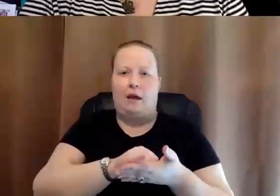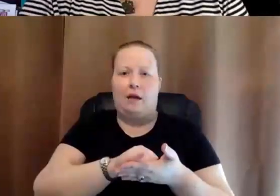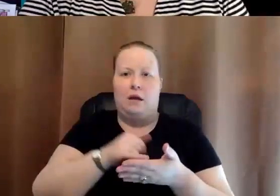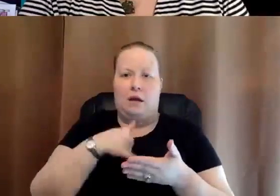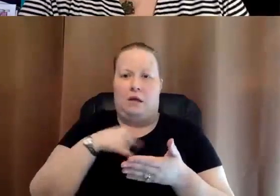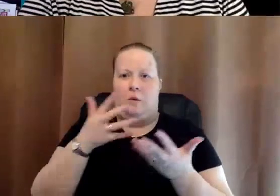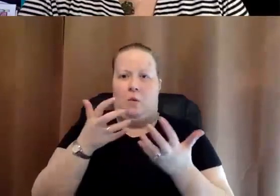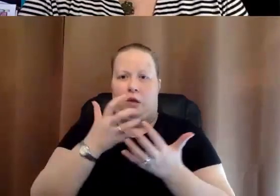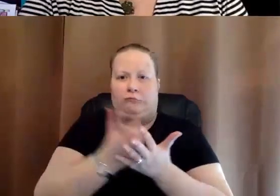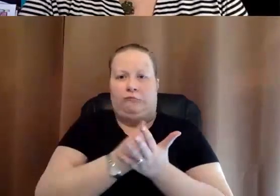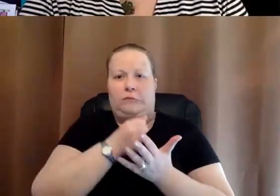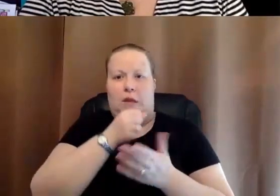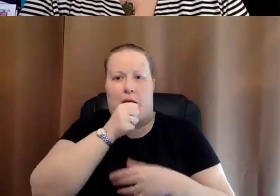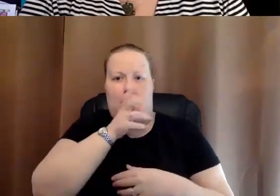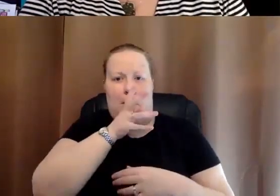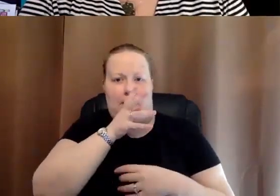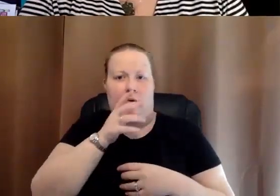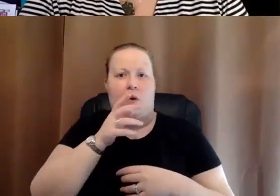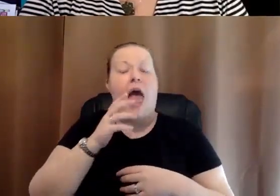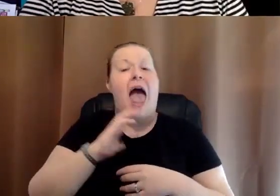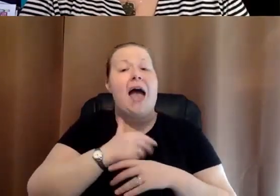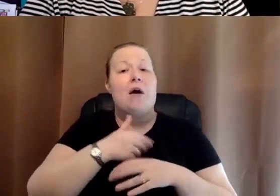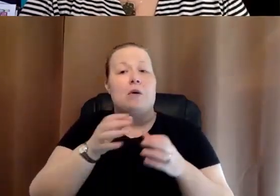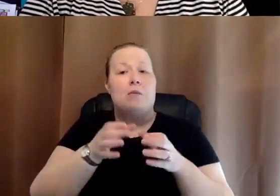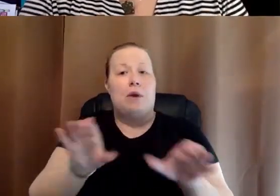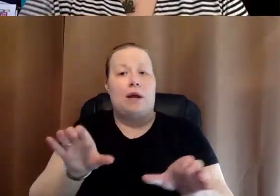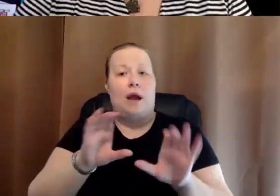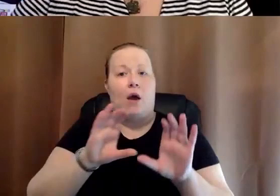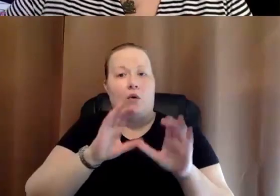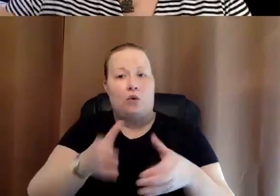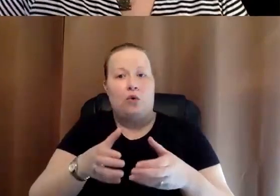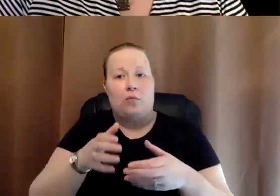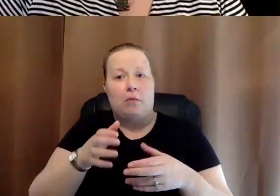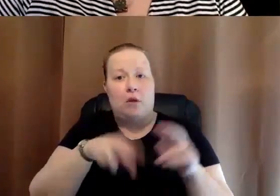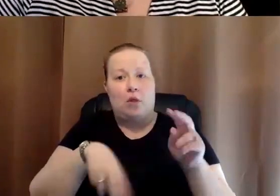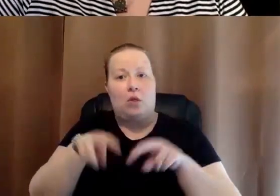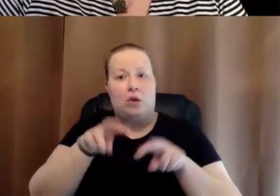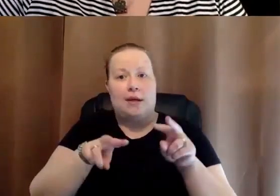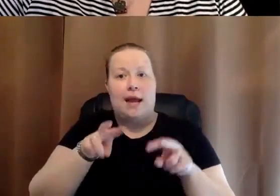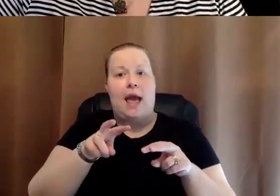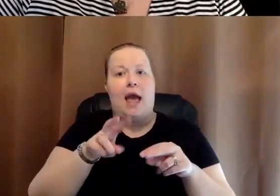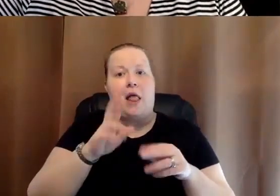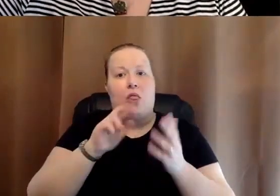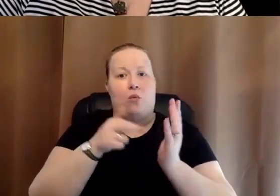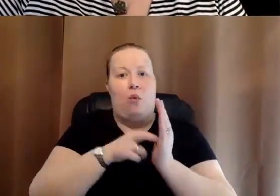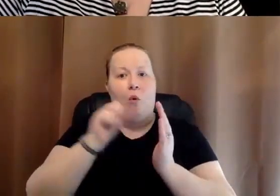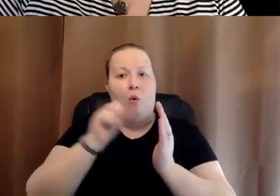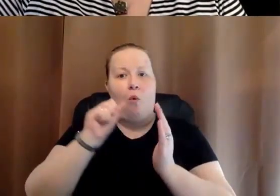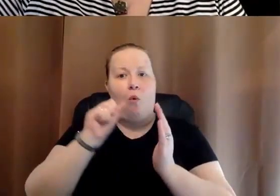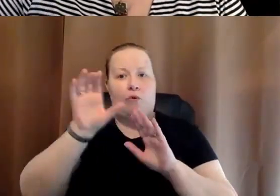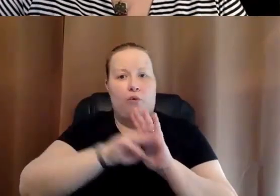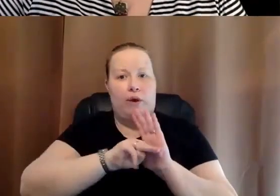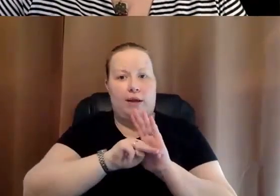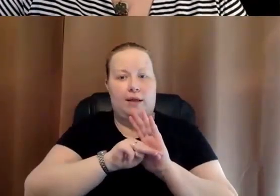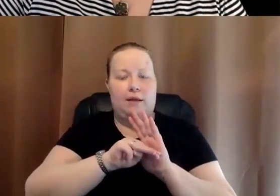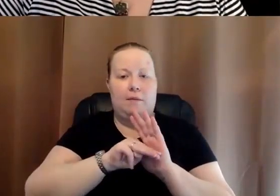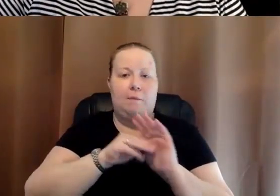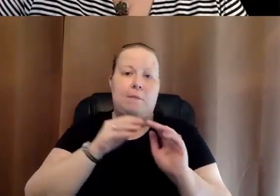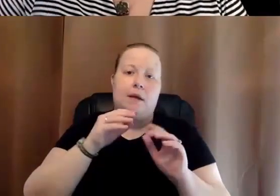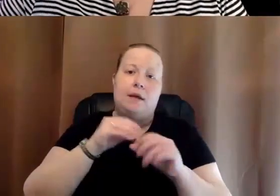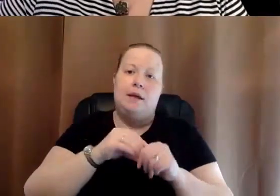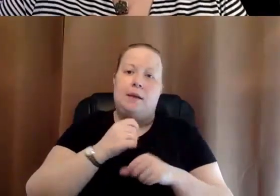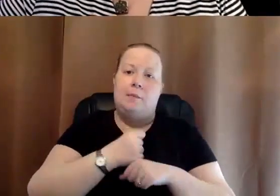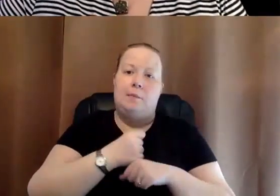microphone myself. Our breakout group has been looking at the role of curriculum in making CS